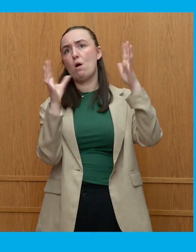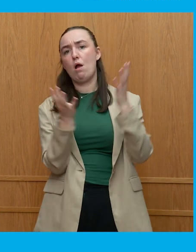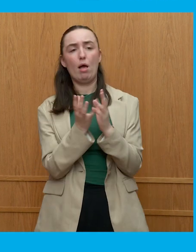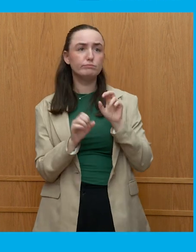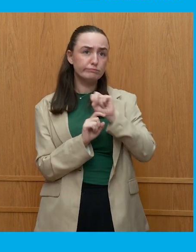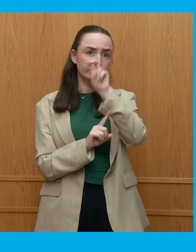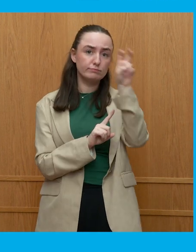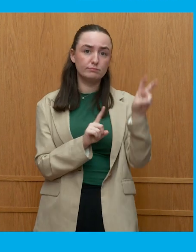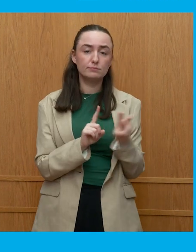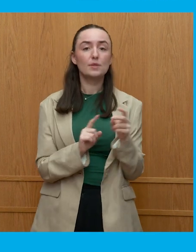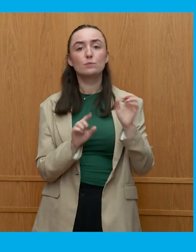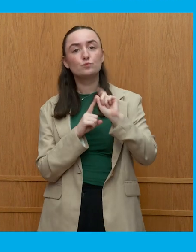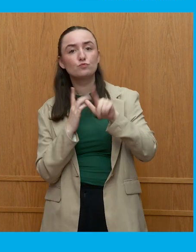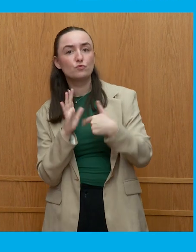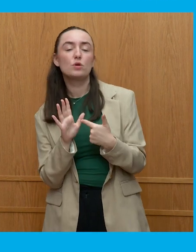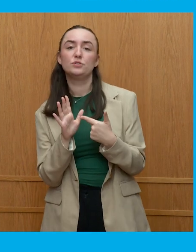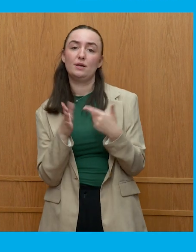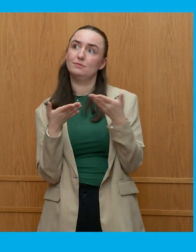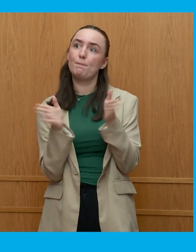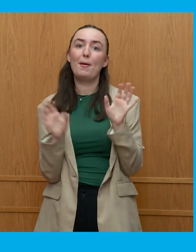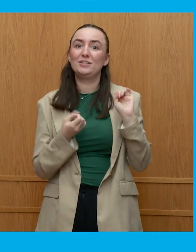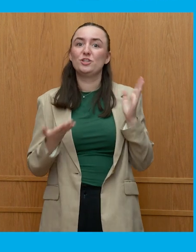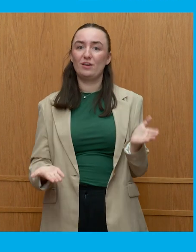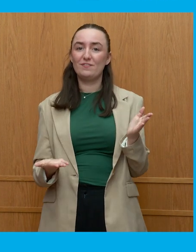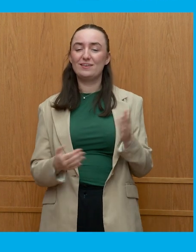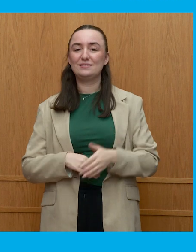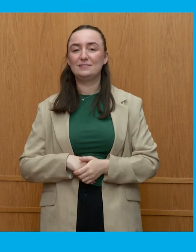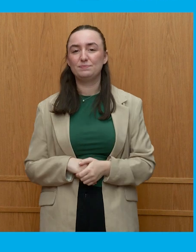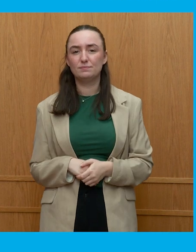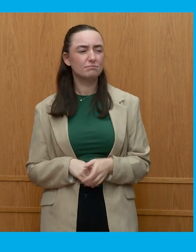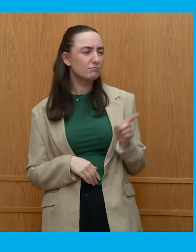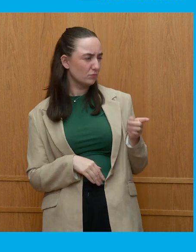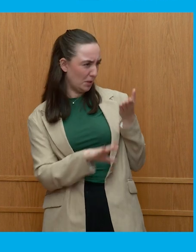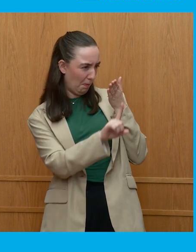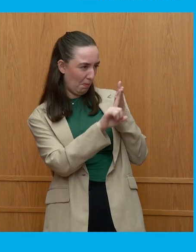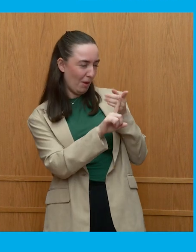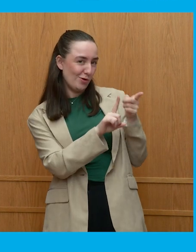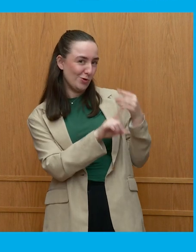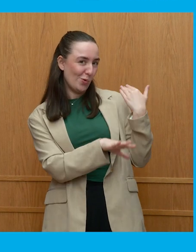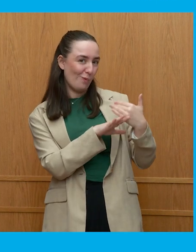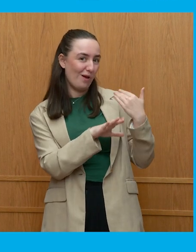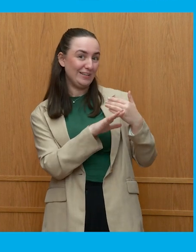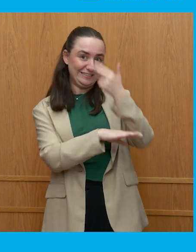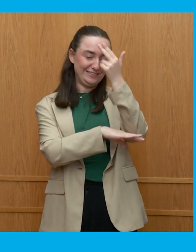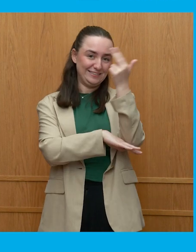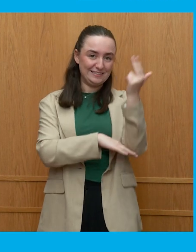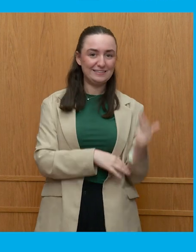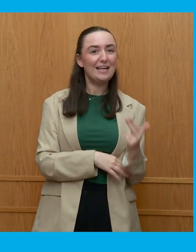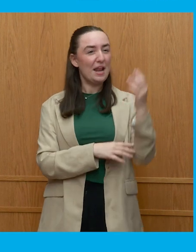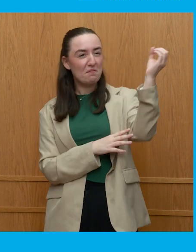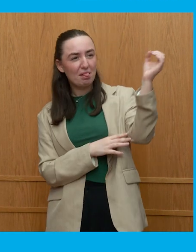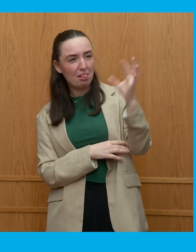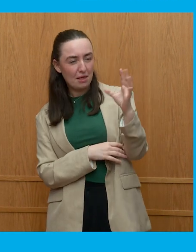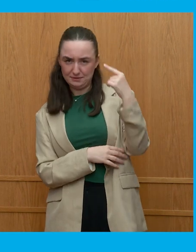on projects in public realm. I think I noticed you're even working on design of lighting. I saw an amazing light for